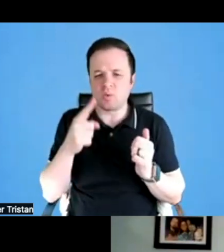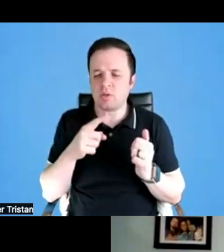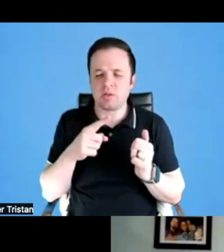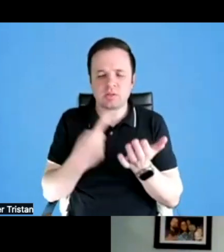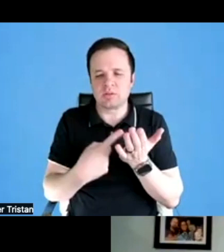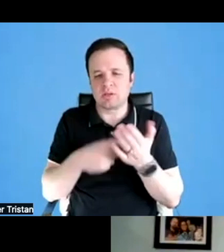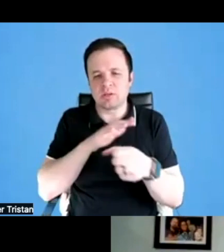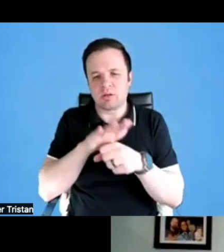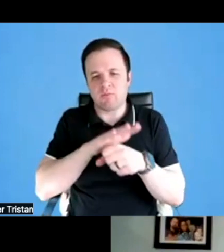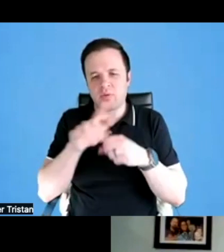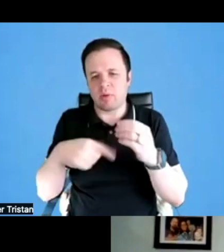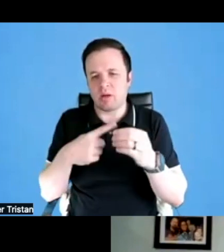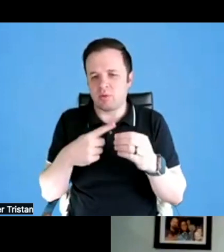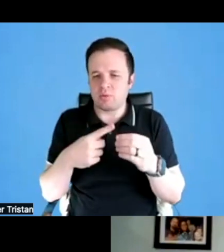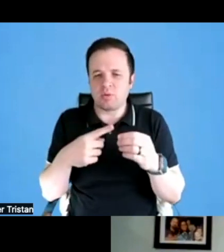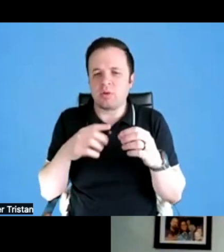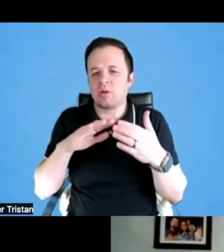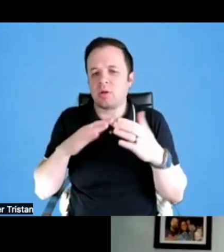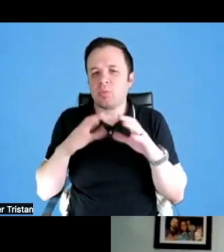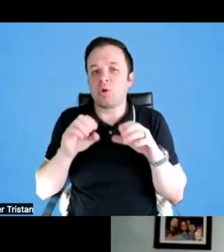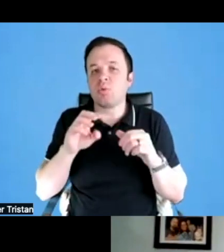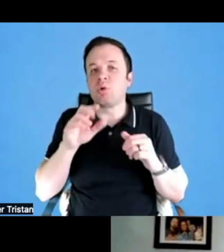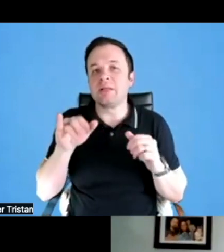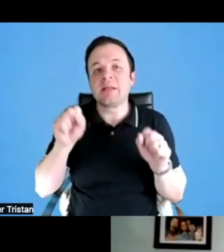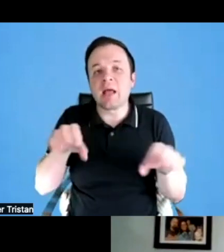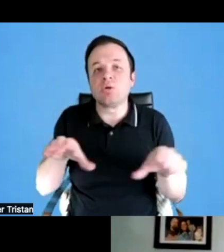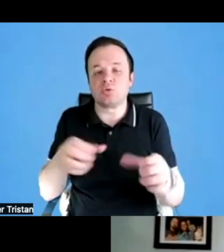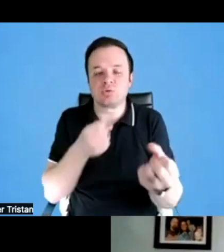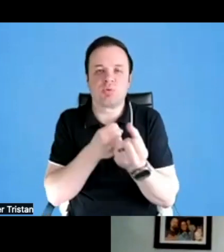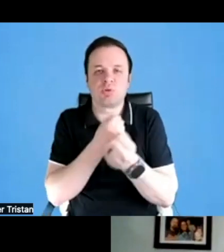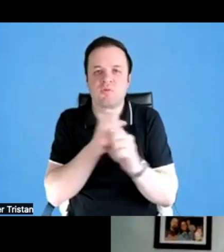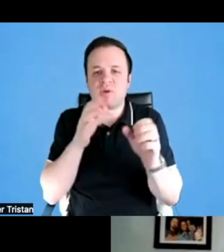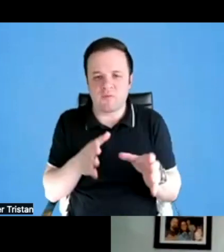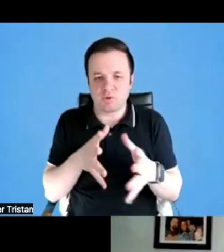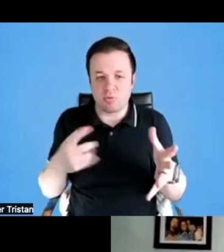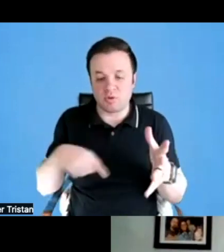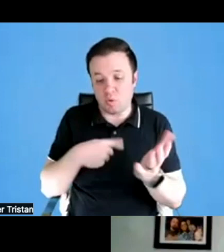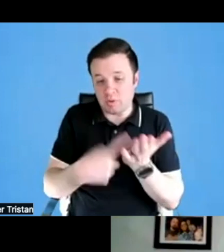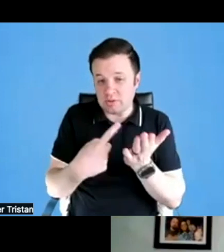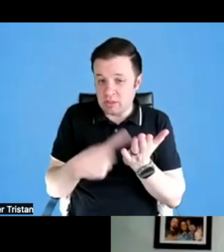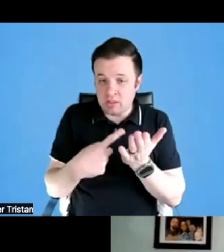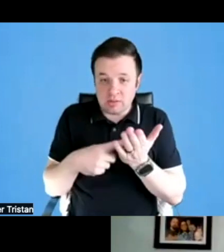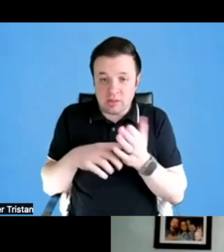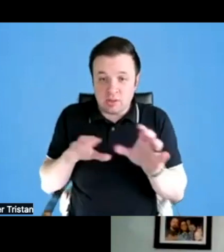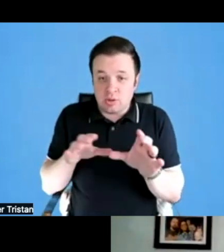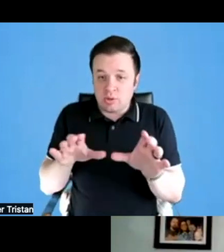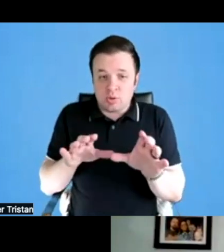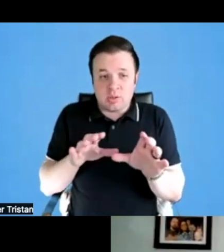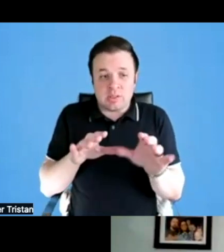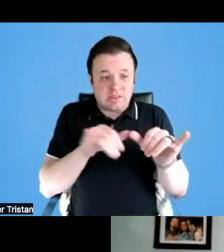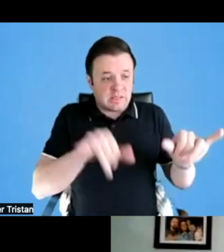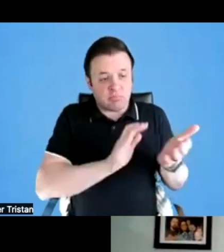about what communities can do to support survivors. So much of what we talk about is doing away with systems